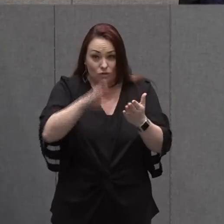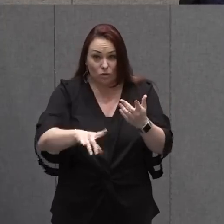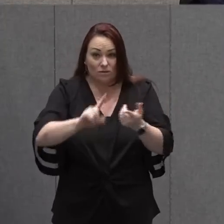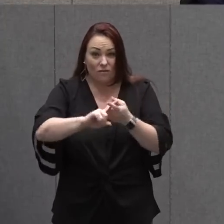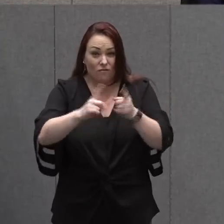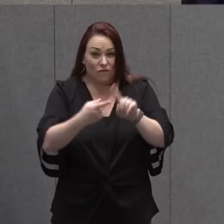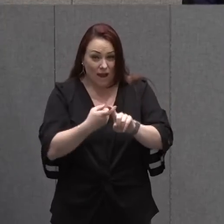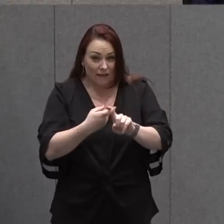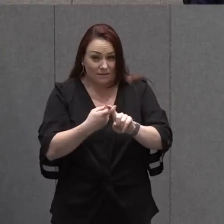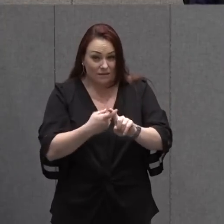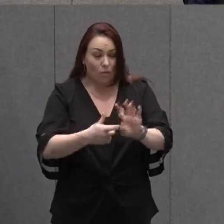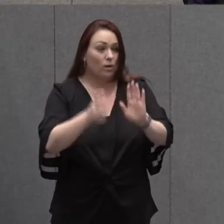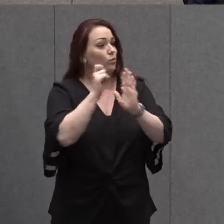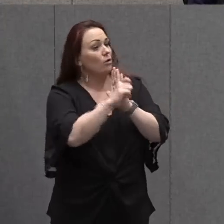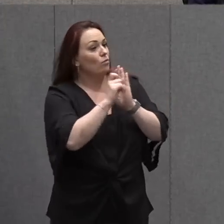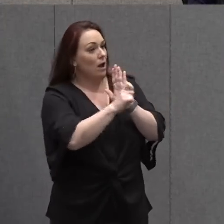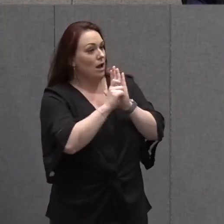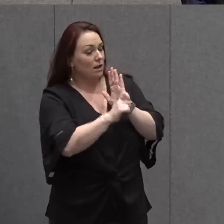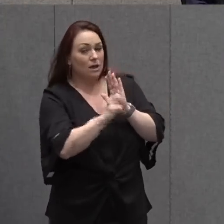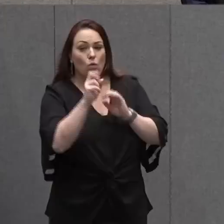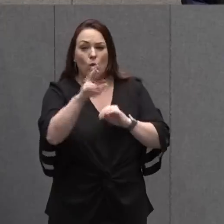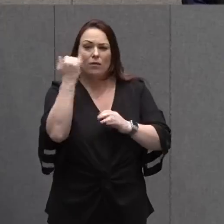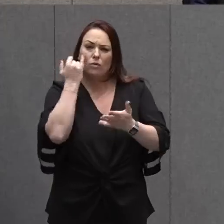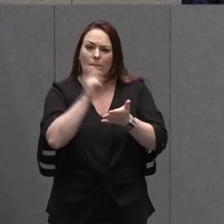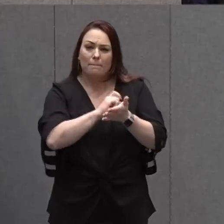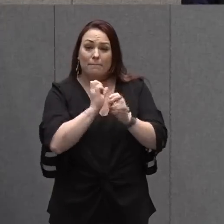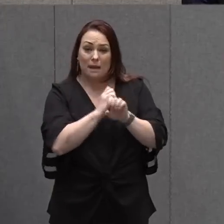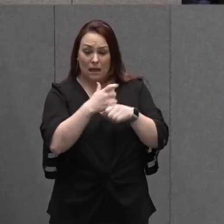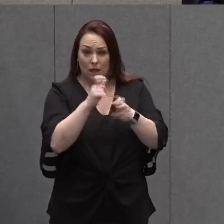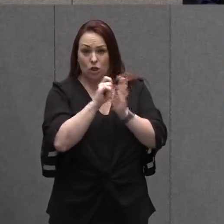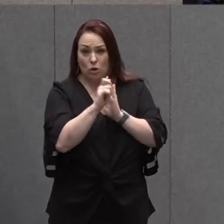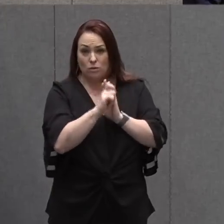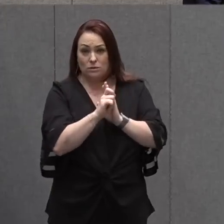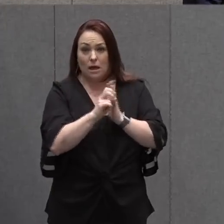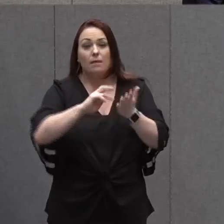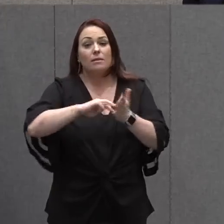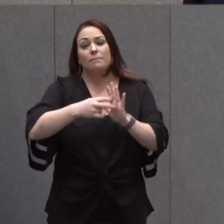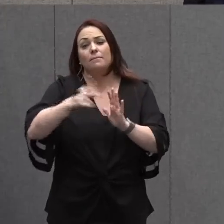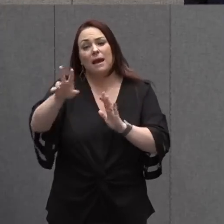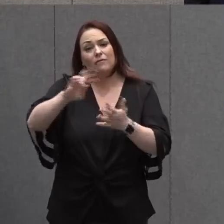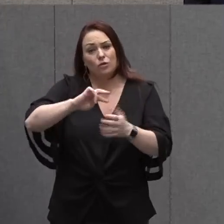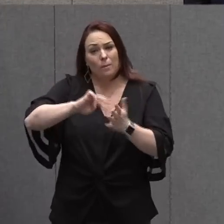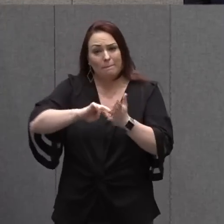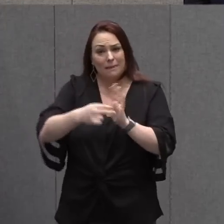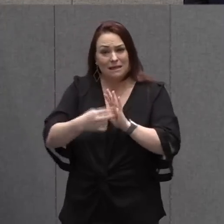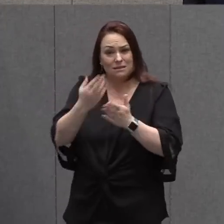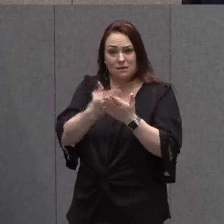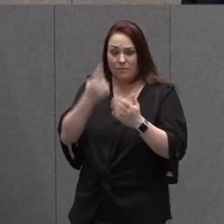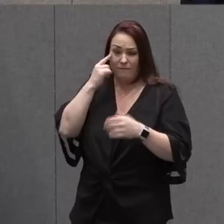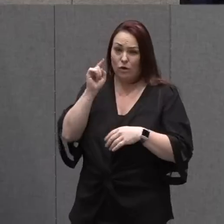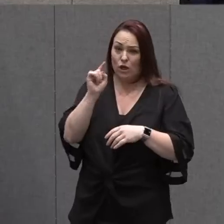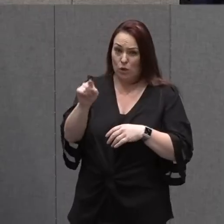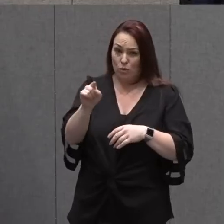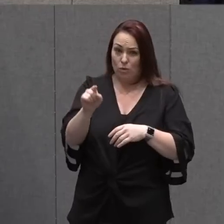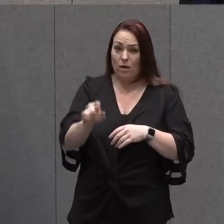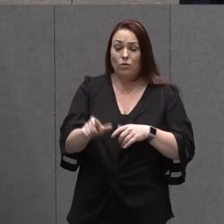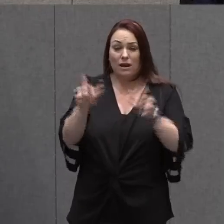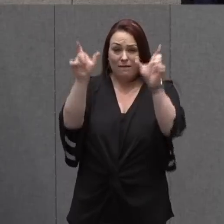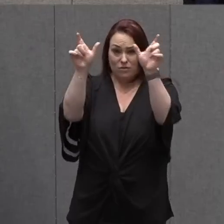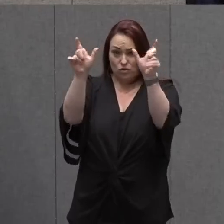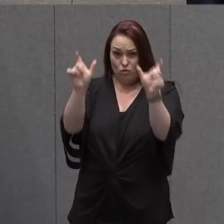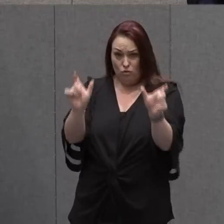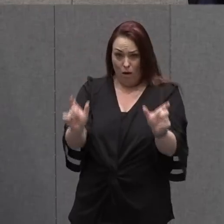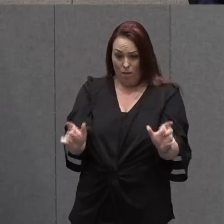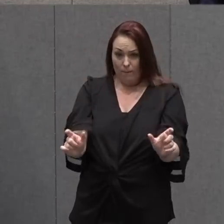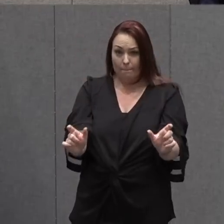are writing or taking notes, make your notes meaningful to you. We could have our 2-column notes, meaning